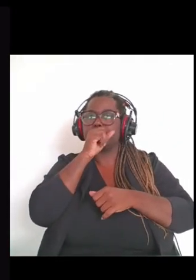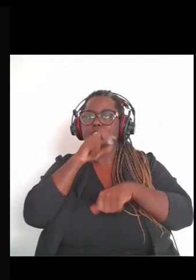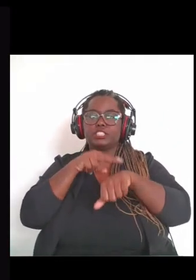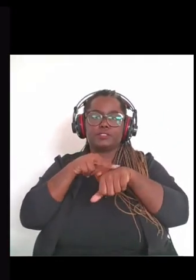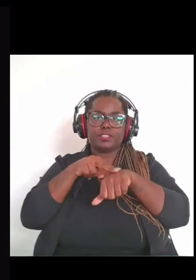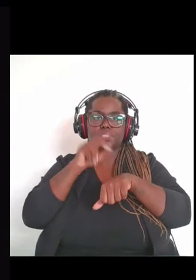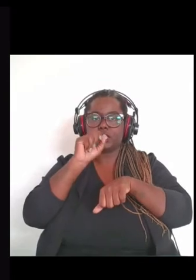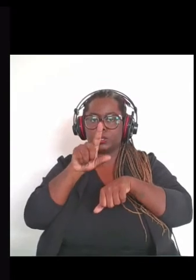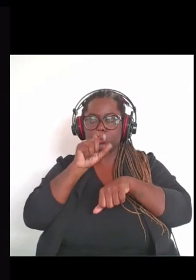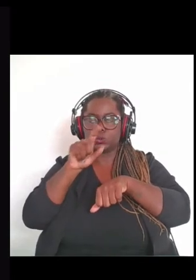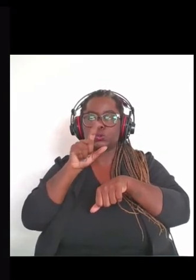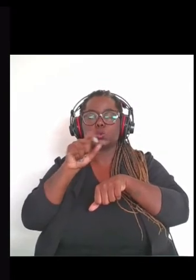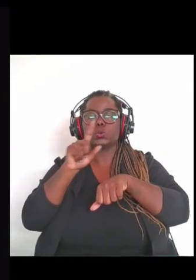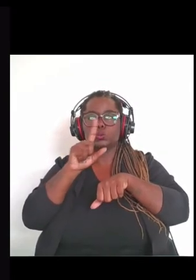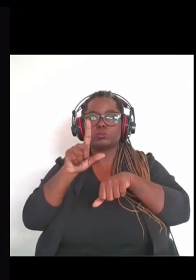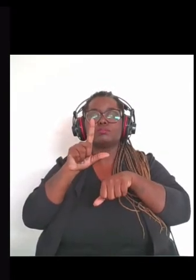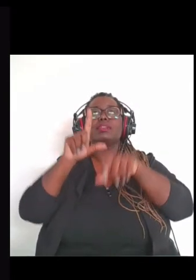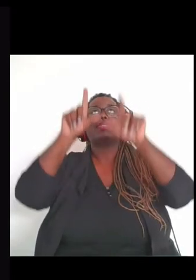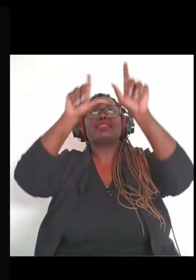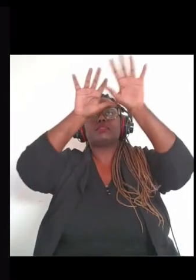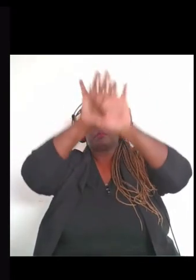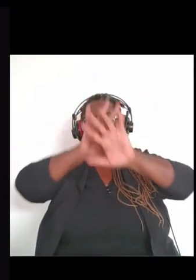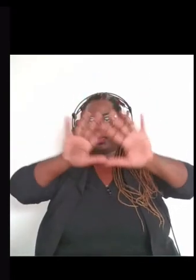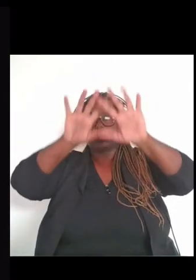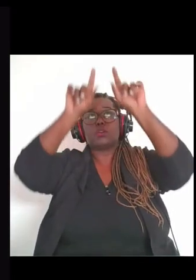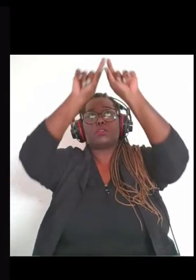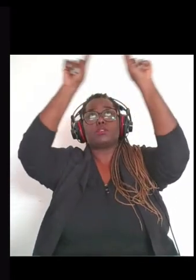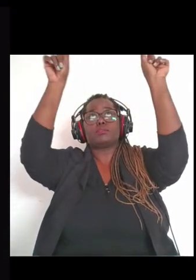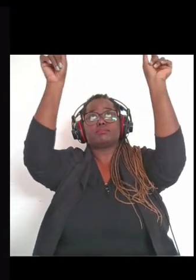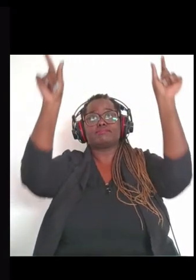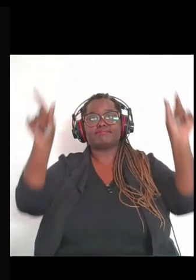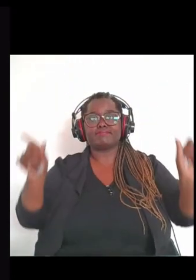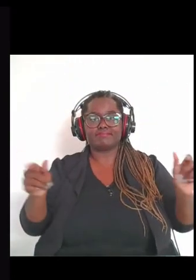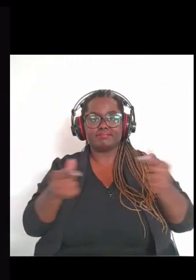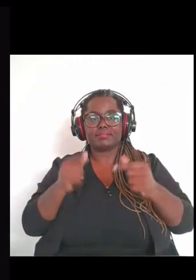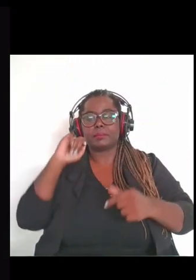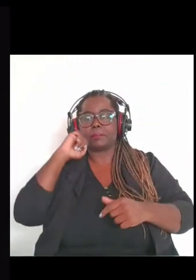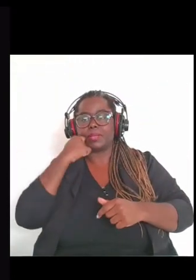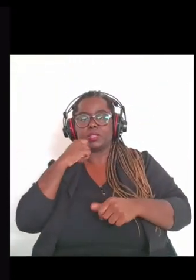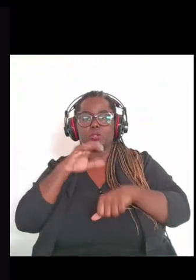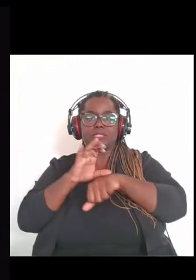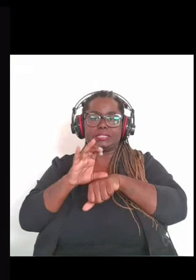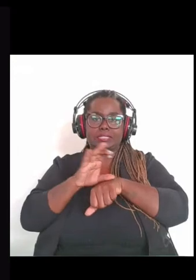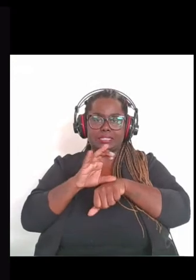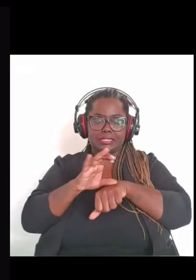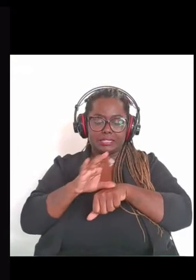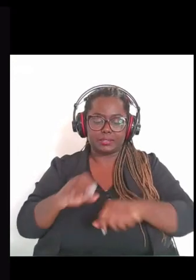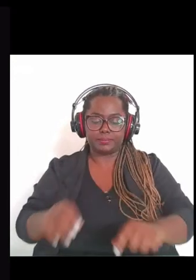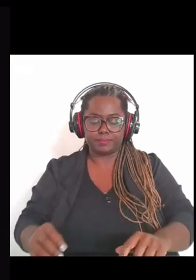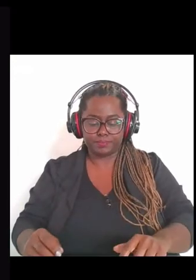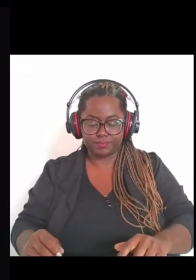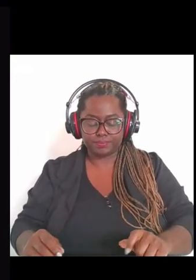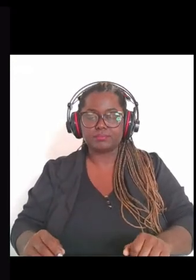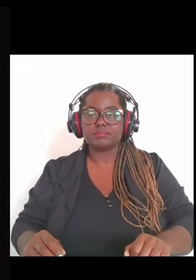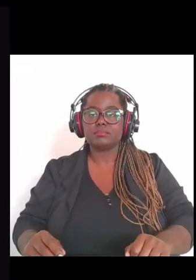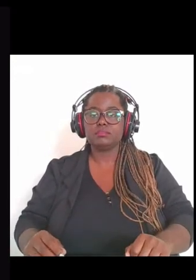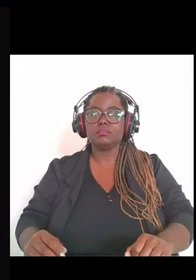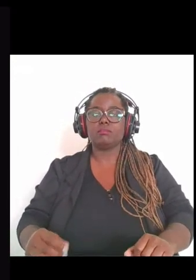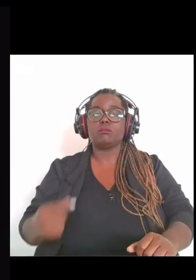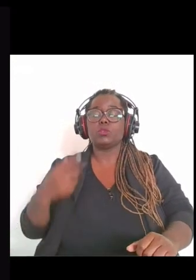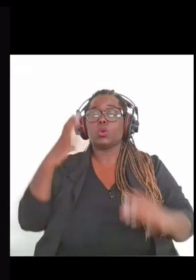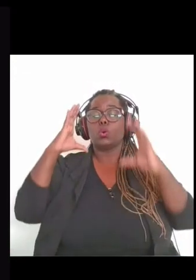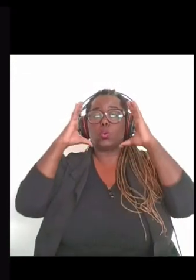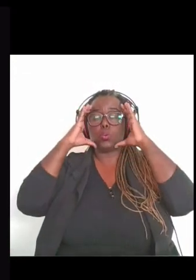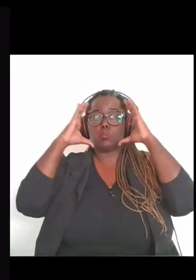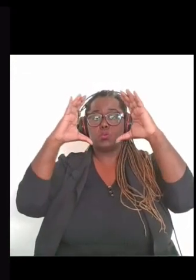and gray threading the face and head of the artist is adorned with what could be